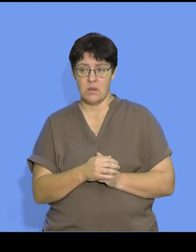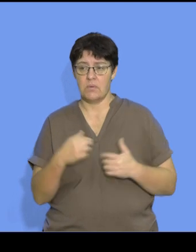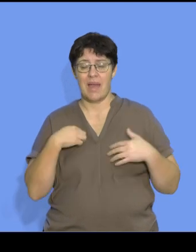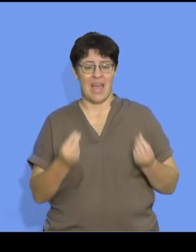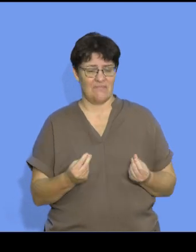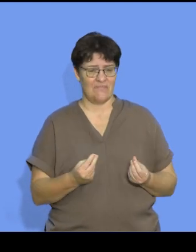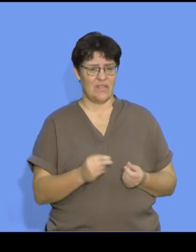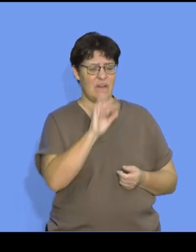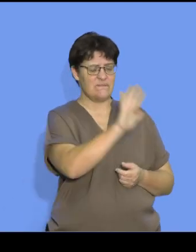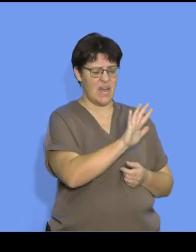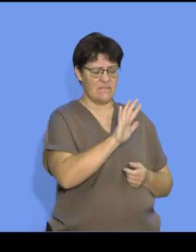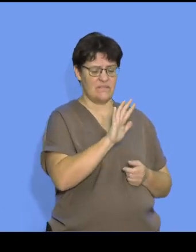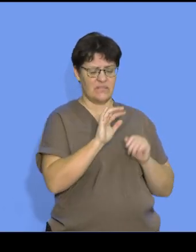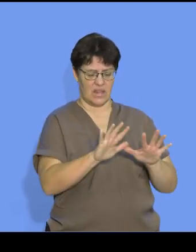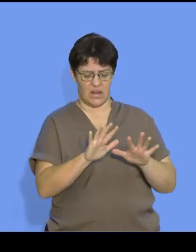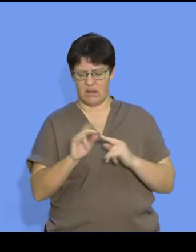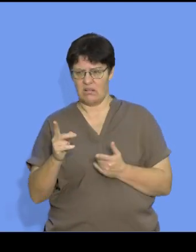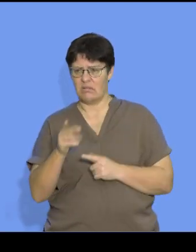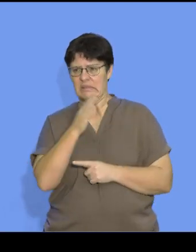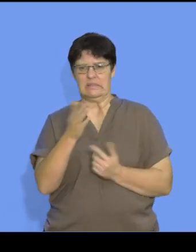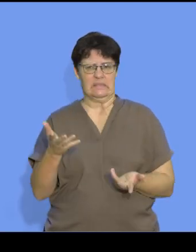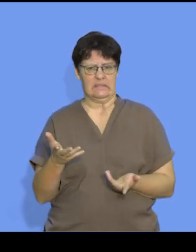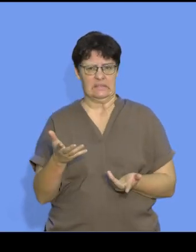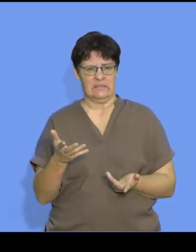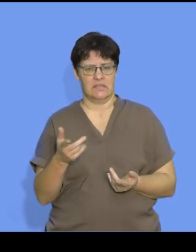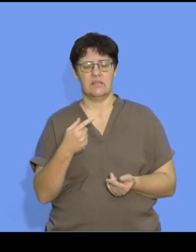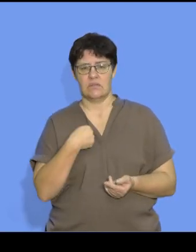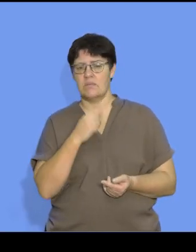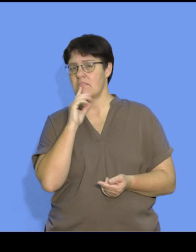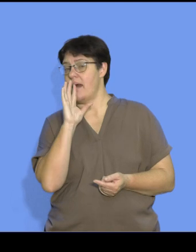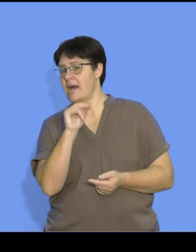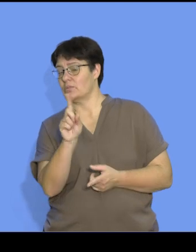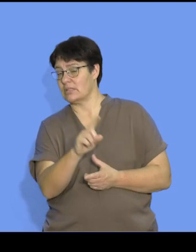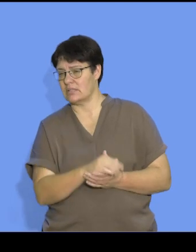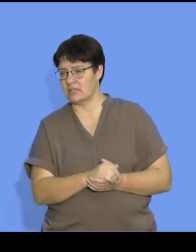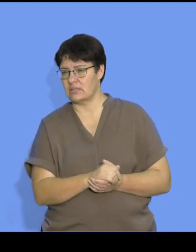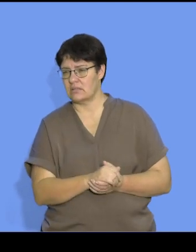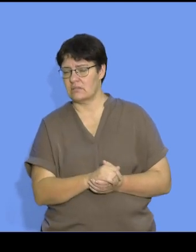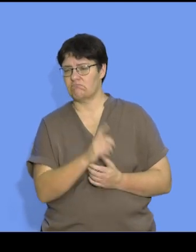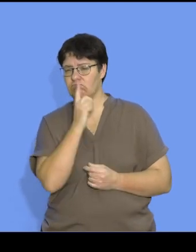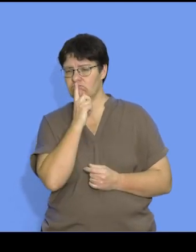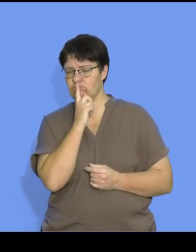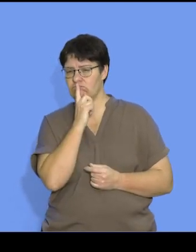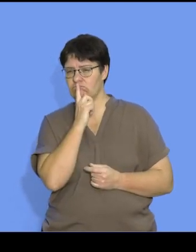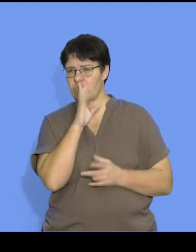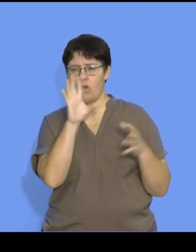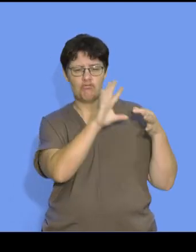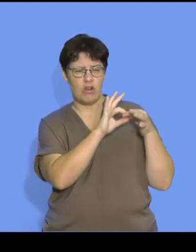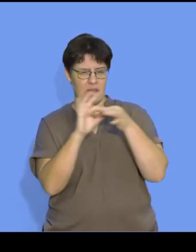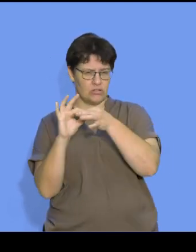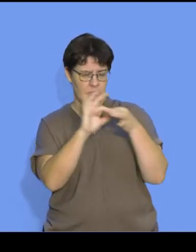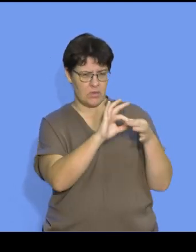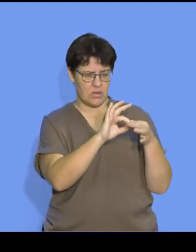the multiples of 5 listed. I'm now going to ask you if you see any